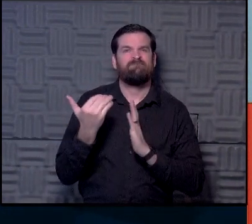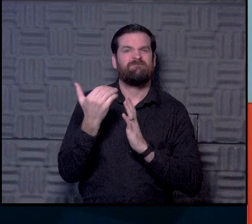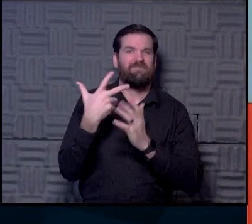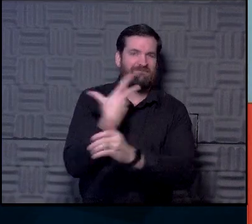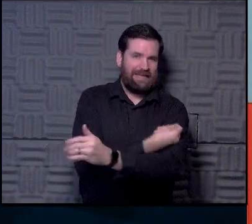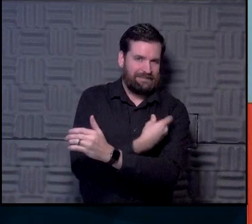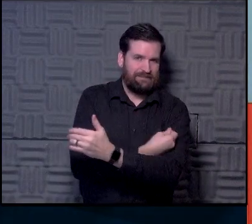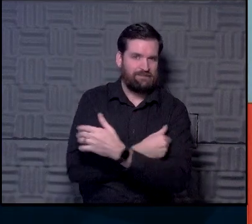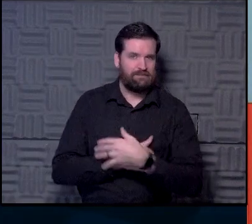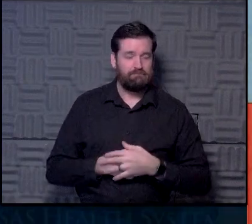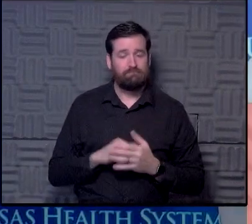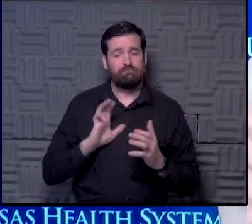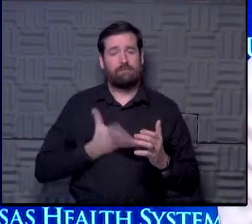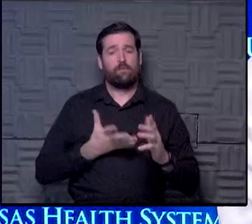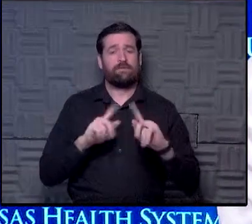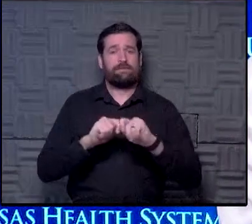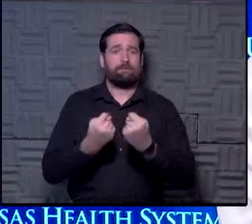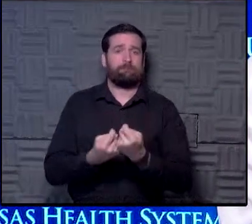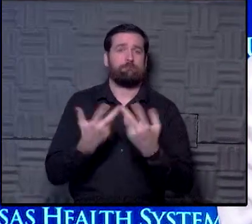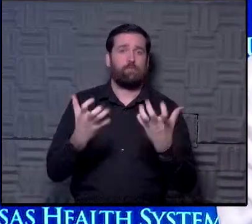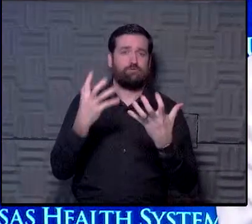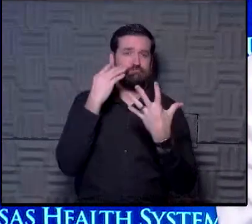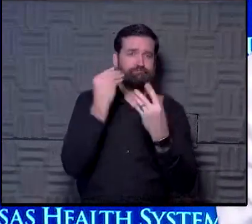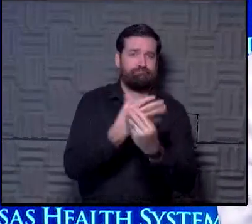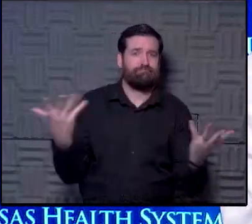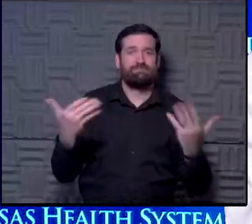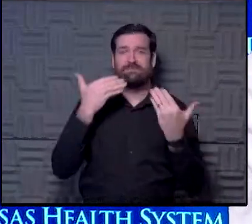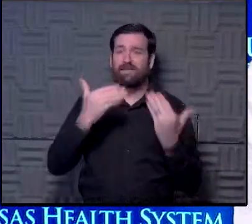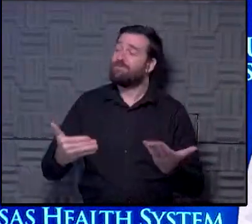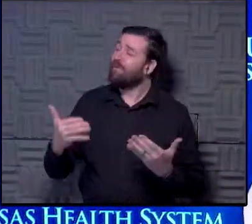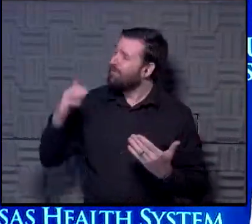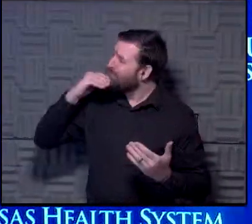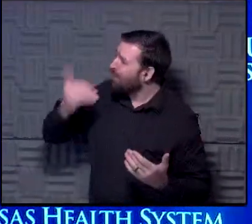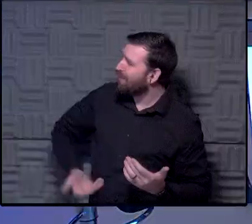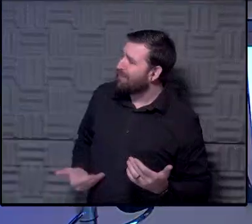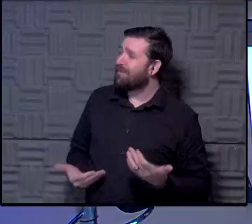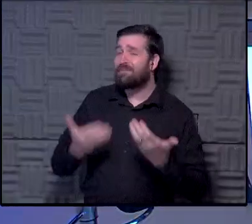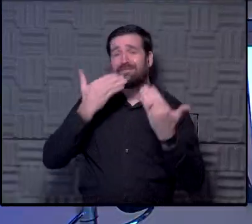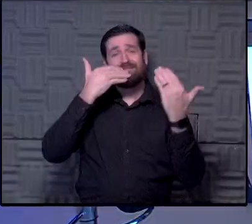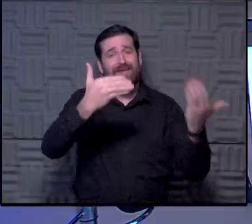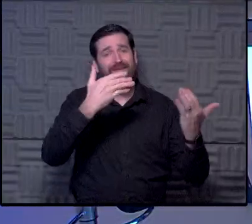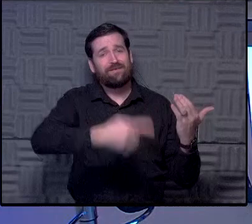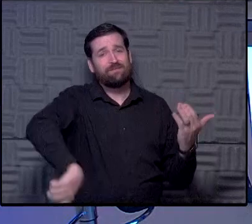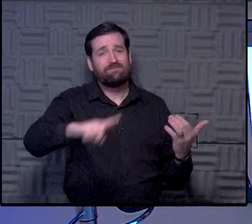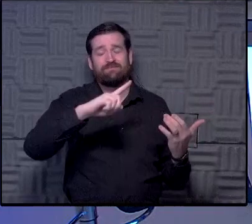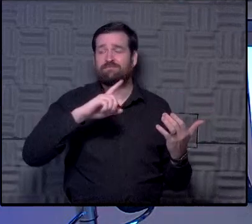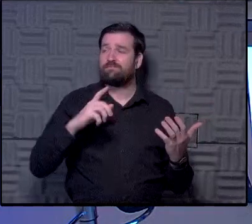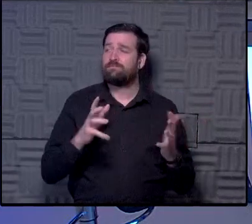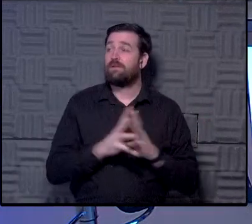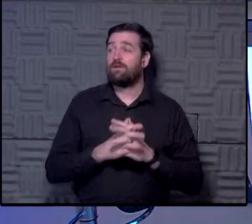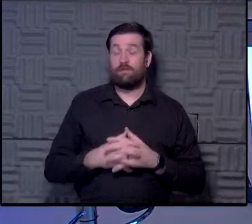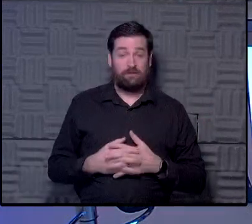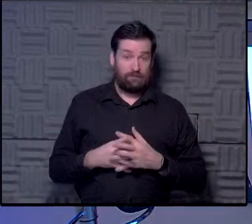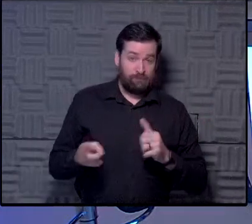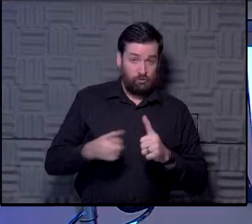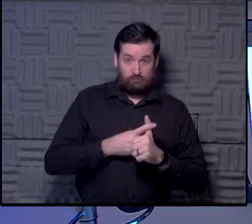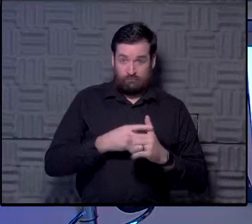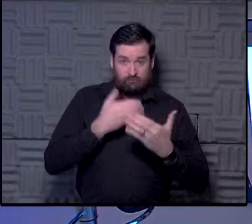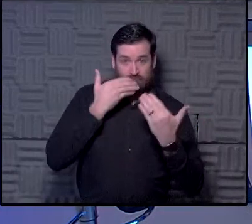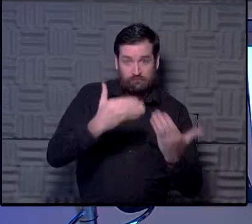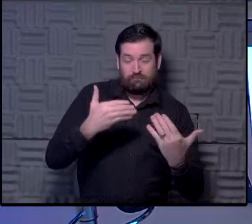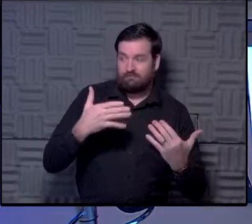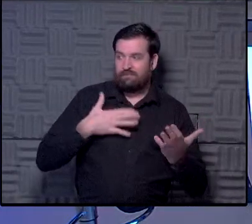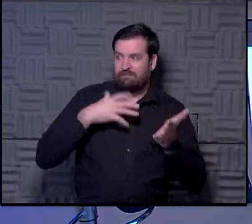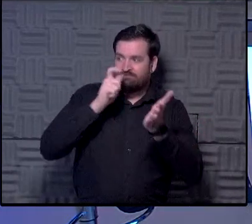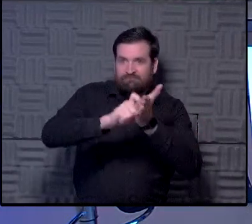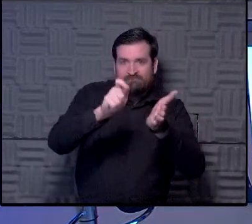And so our team wanted to say thank you. Well, you are very welcome. I want to you. say thank you to you guys. Okay, so first saying thank you. I had my thank yous